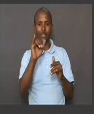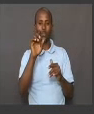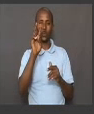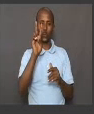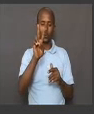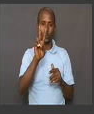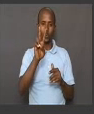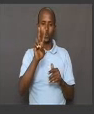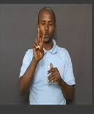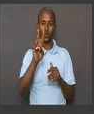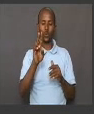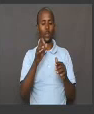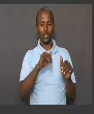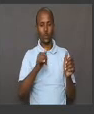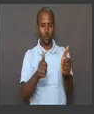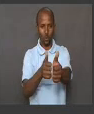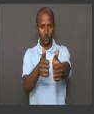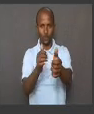2, and so on.